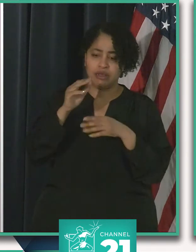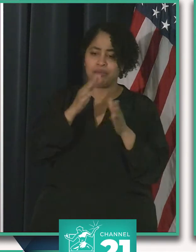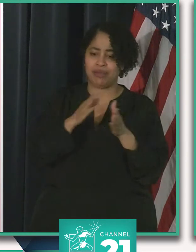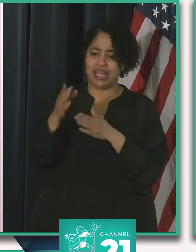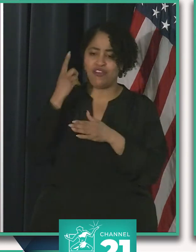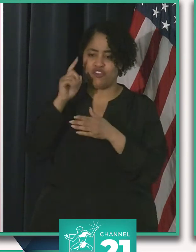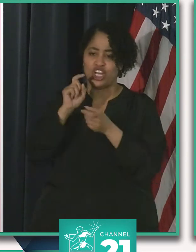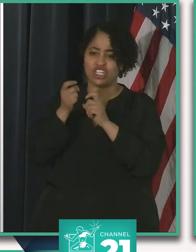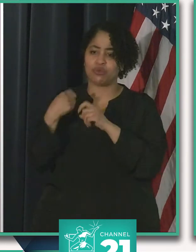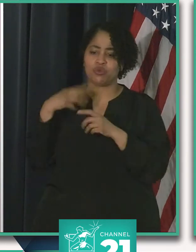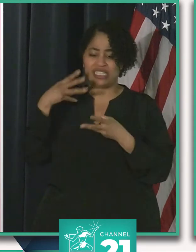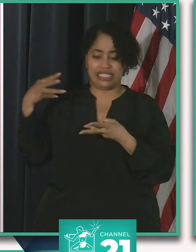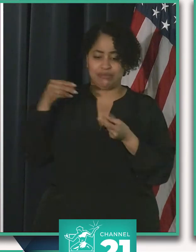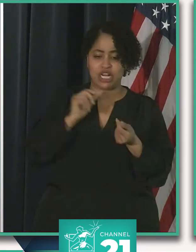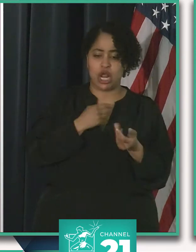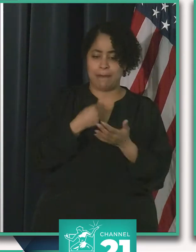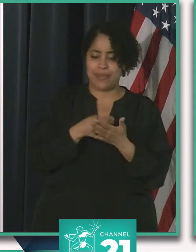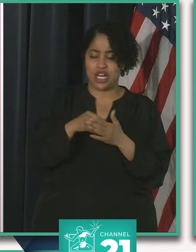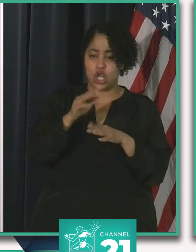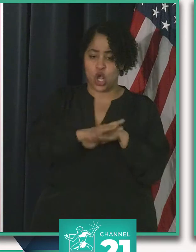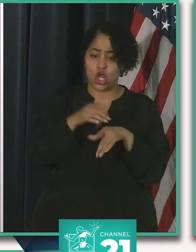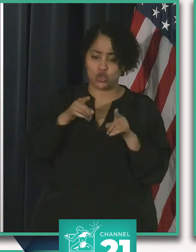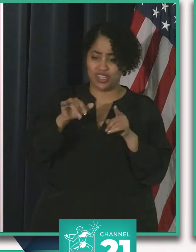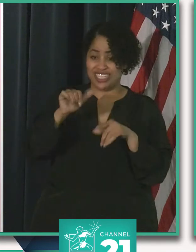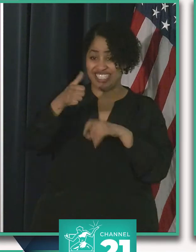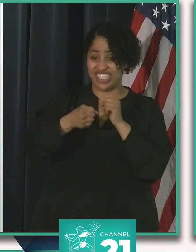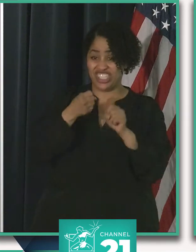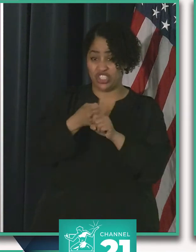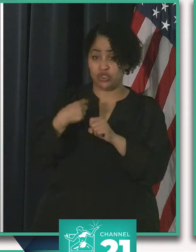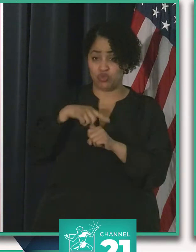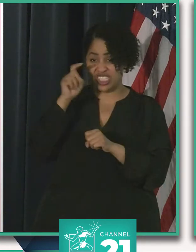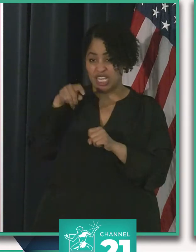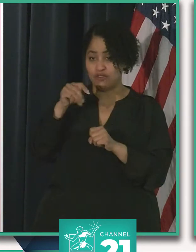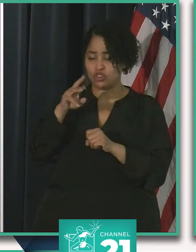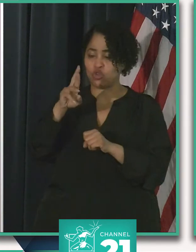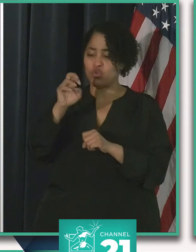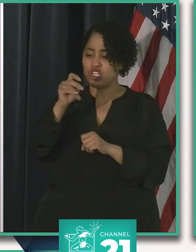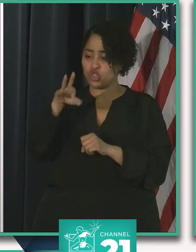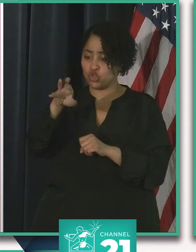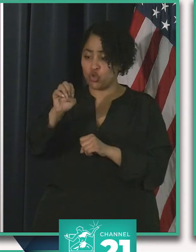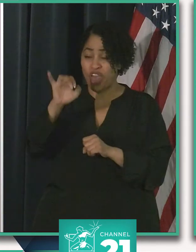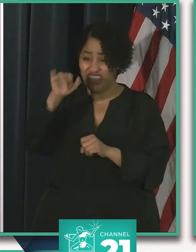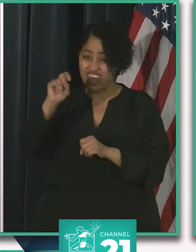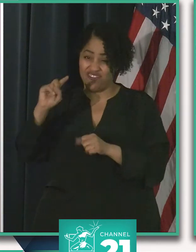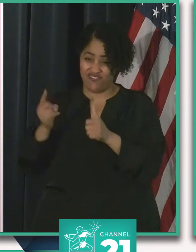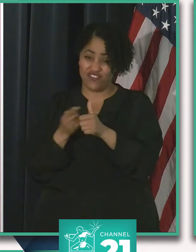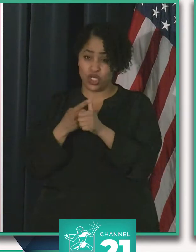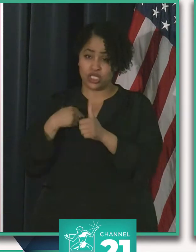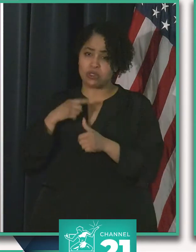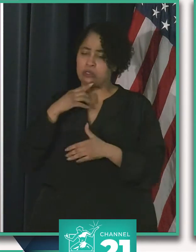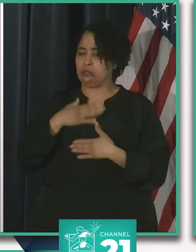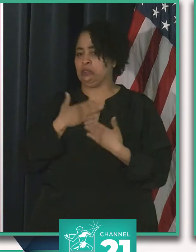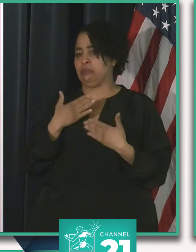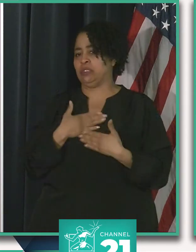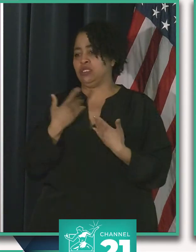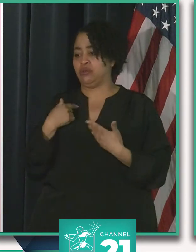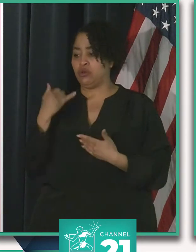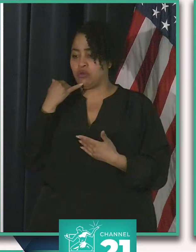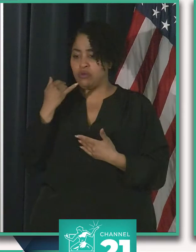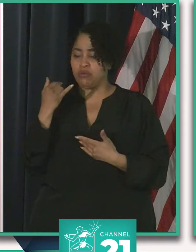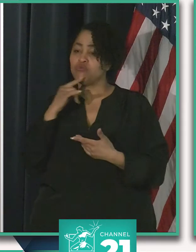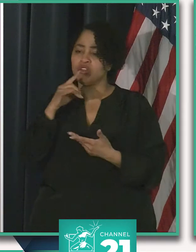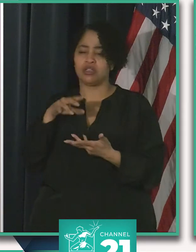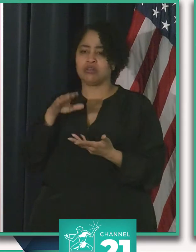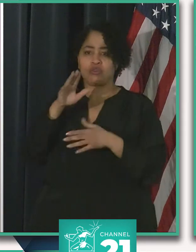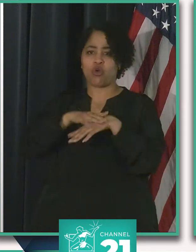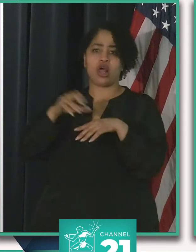is what it will spend our money on in those 10 years. We have to restore that first, and I was really pleased that we're calling back about